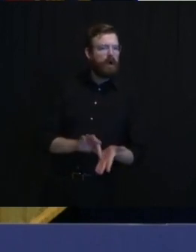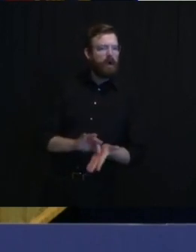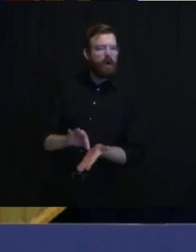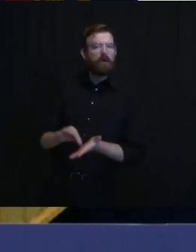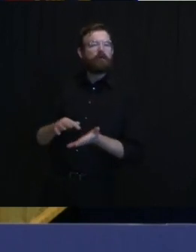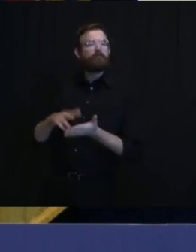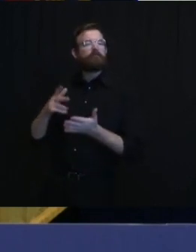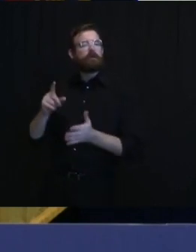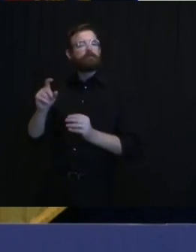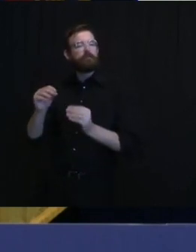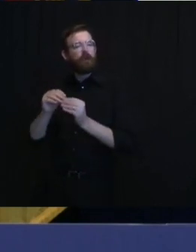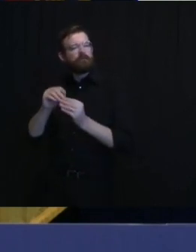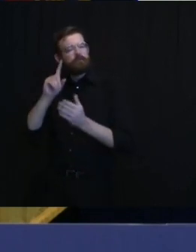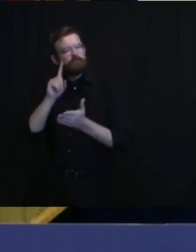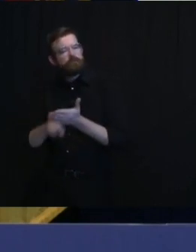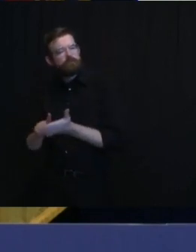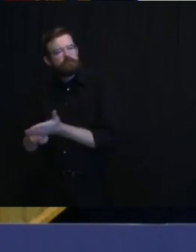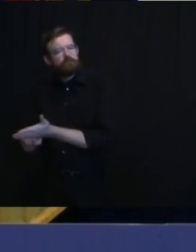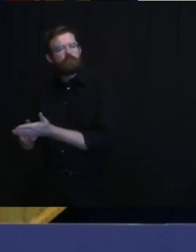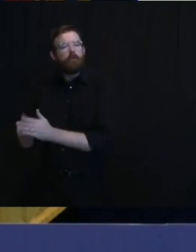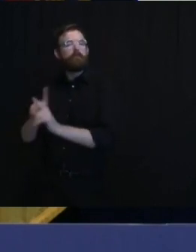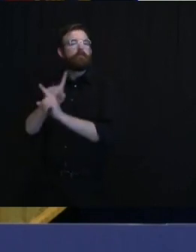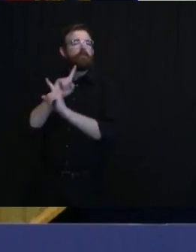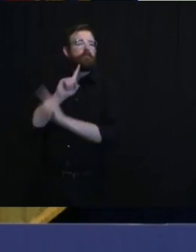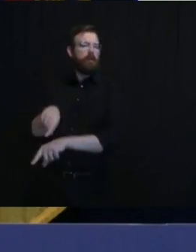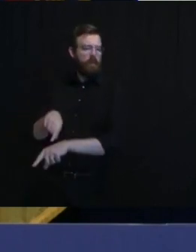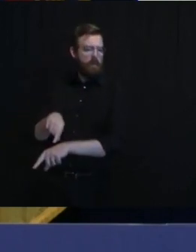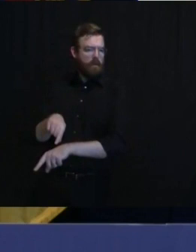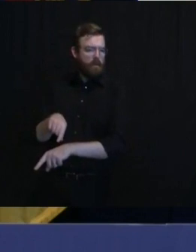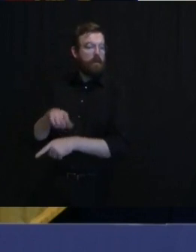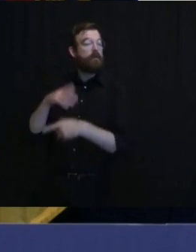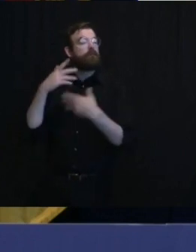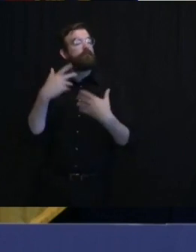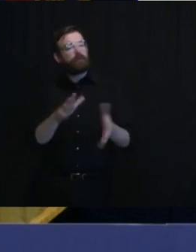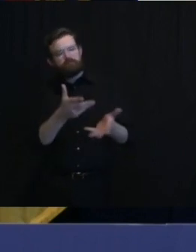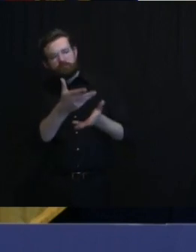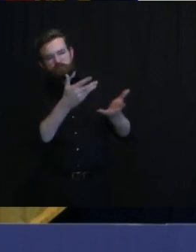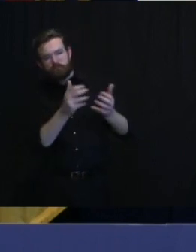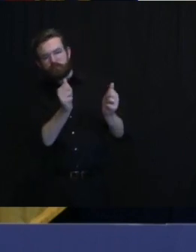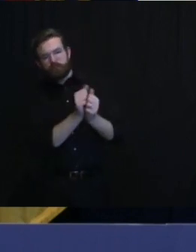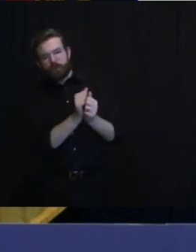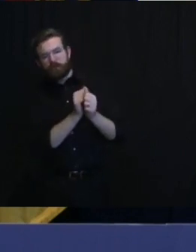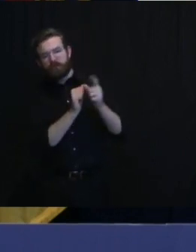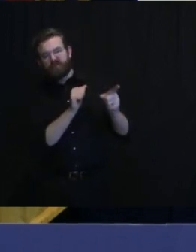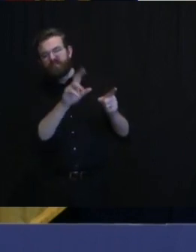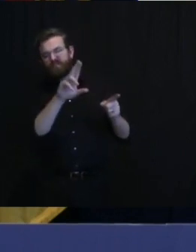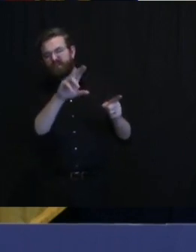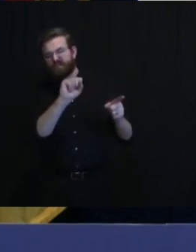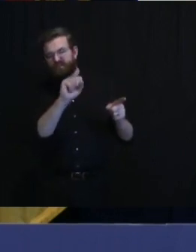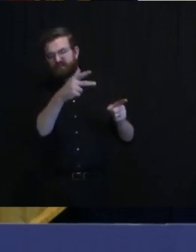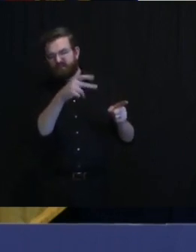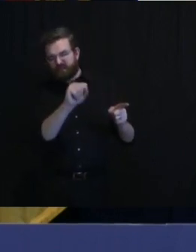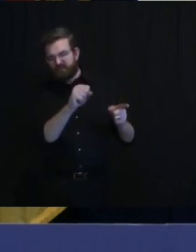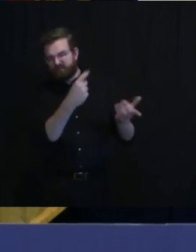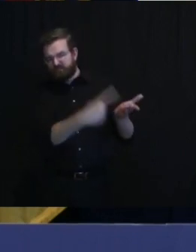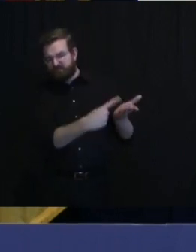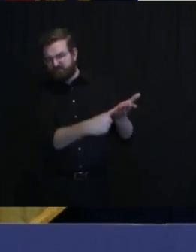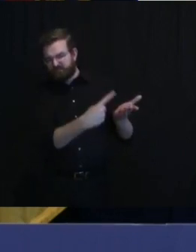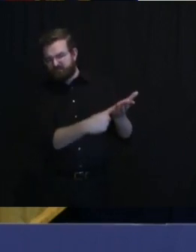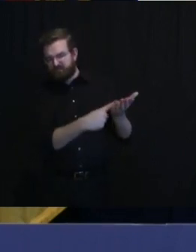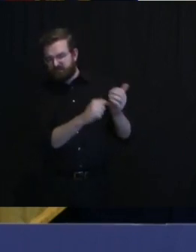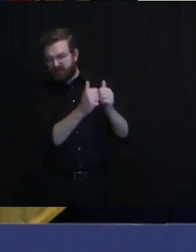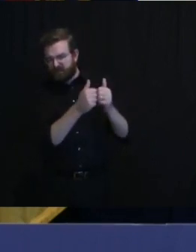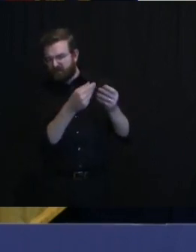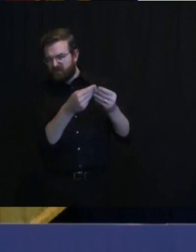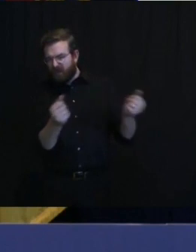generally speaking, the department here did a really nice job with it under challenging circumstances, but we'll certainly review everything